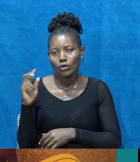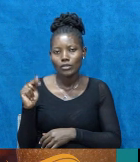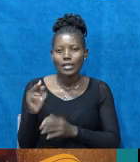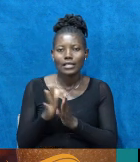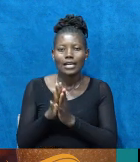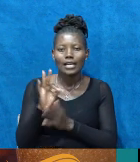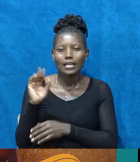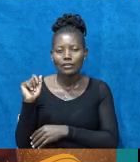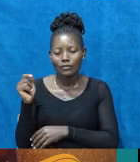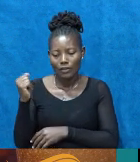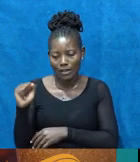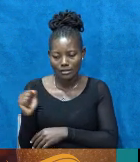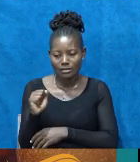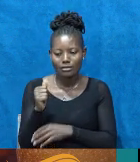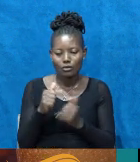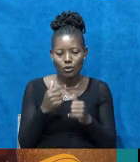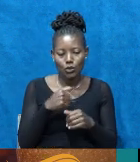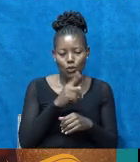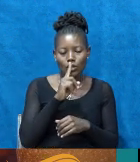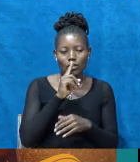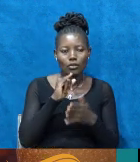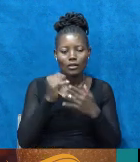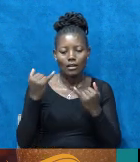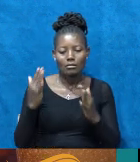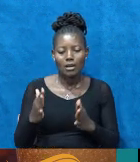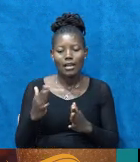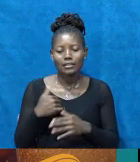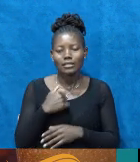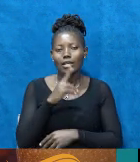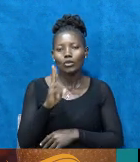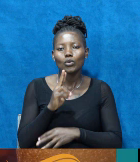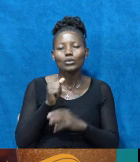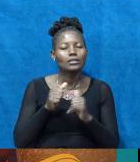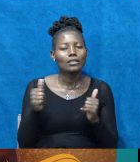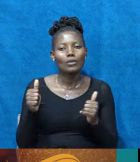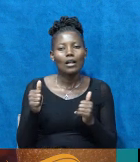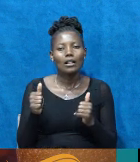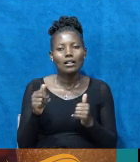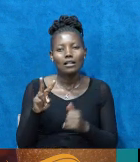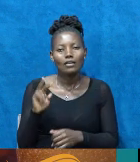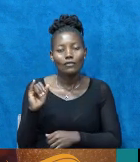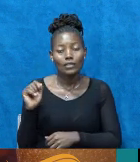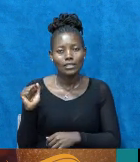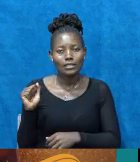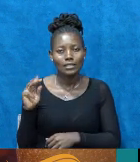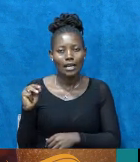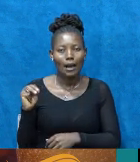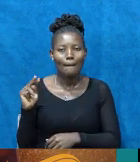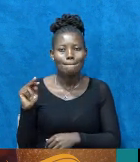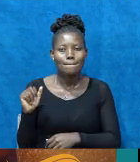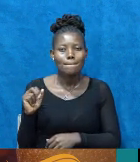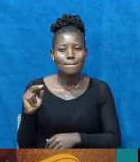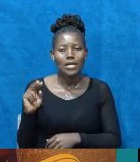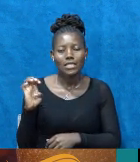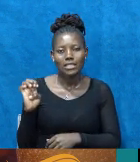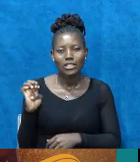carbohydrates, protein, and fats forming the macronutrients that we need to ensure that our athletes are consuming as